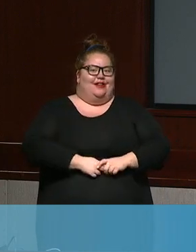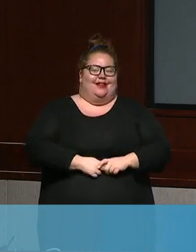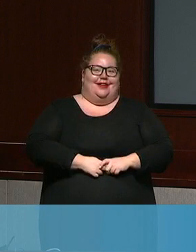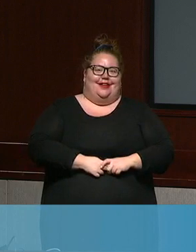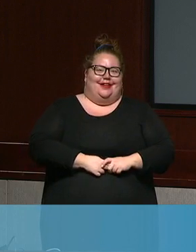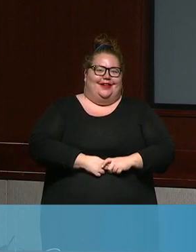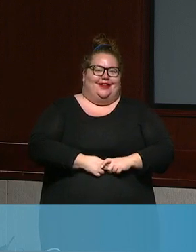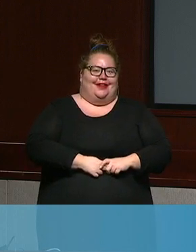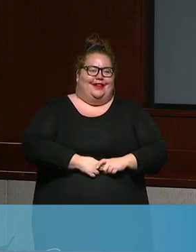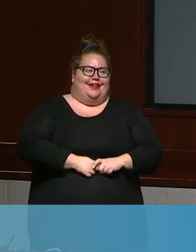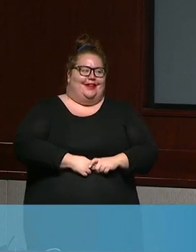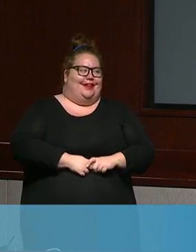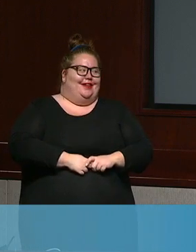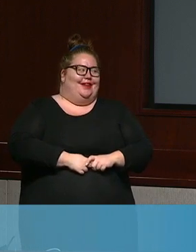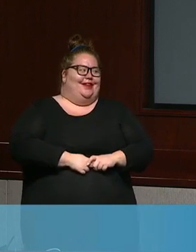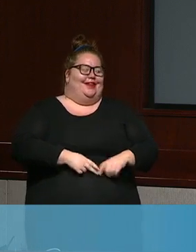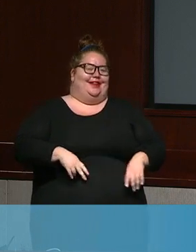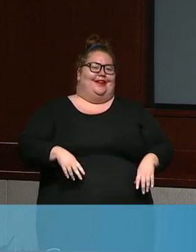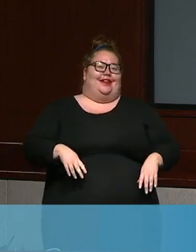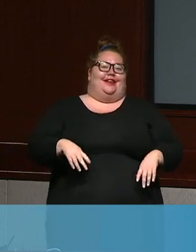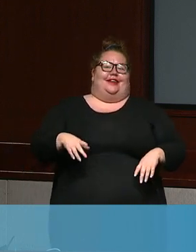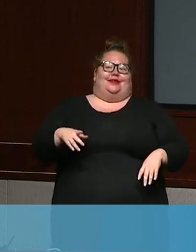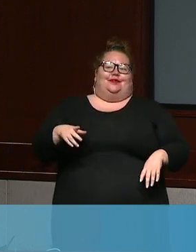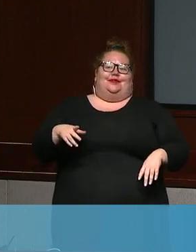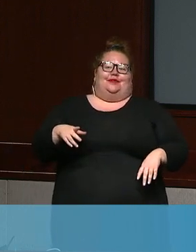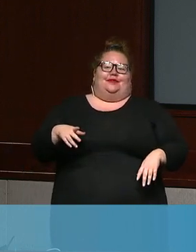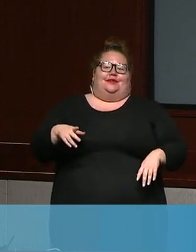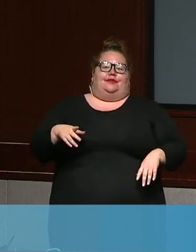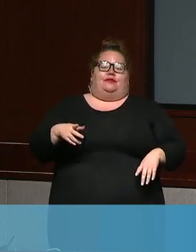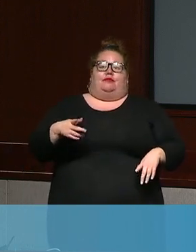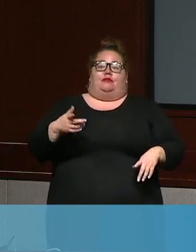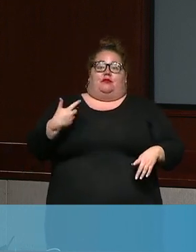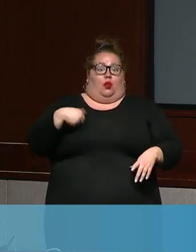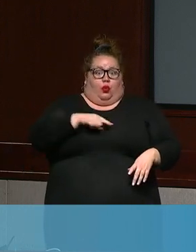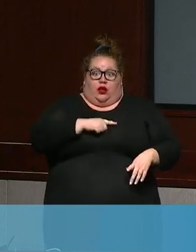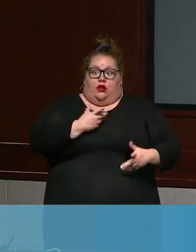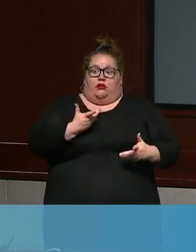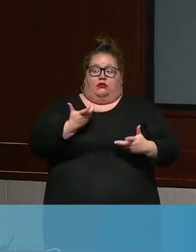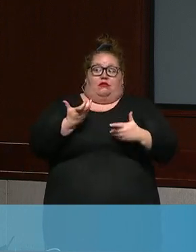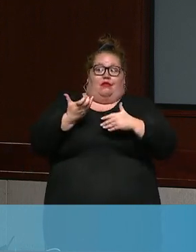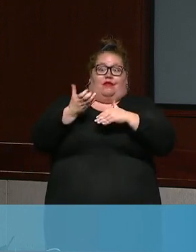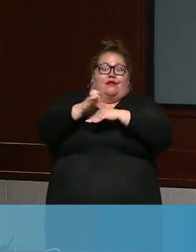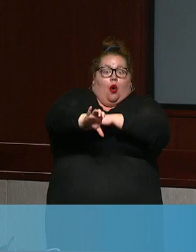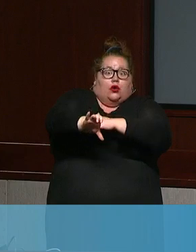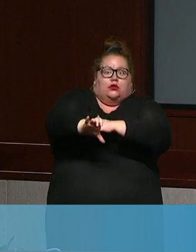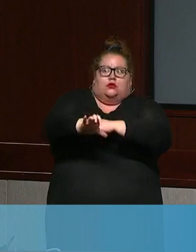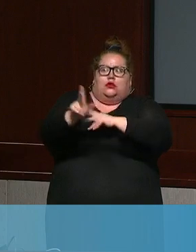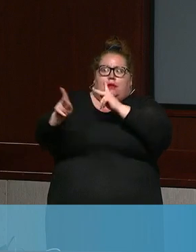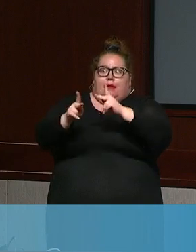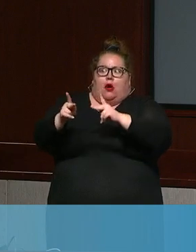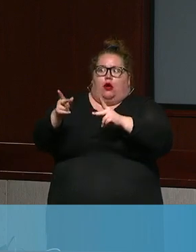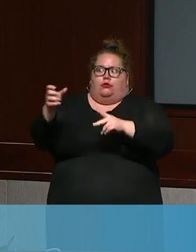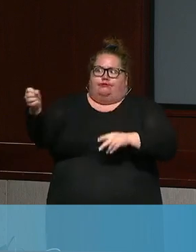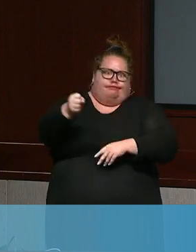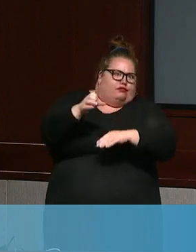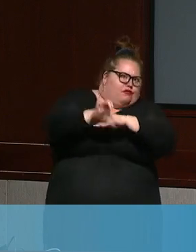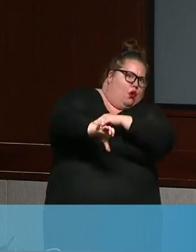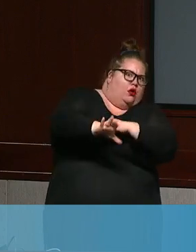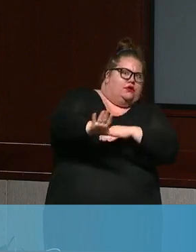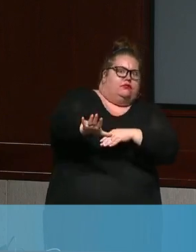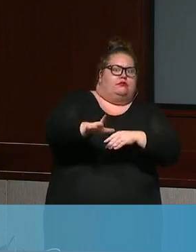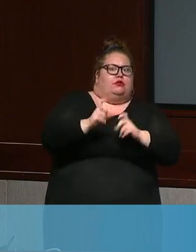me start by saying that we cannot force people to donate blood. This is